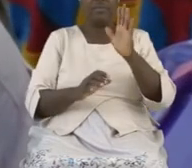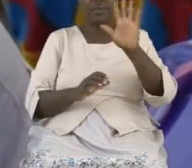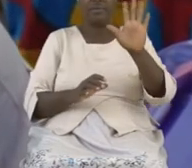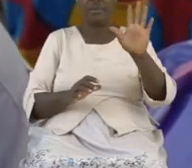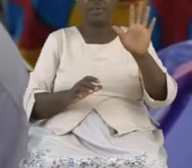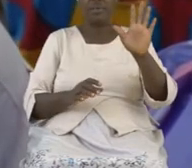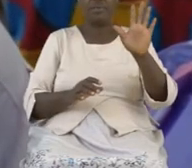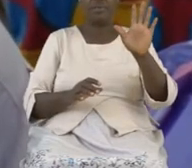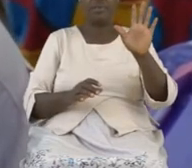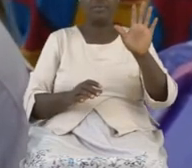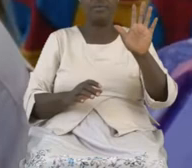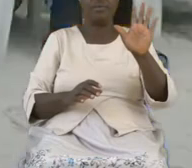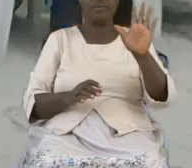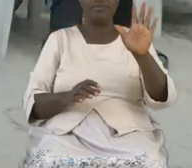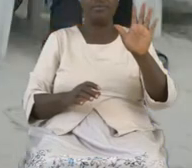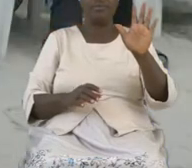chapter